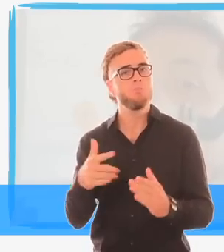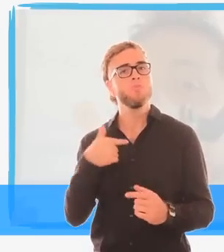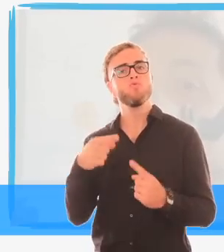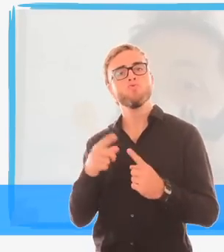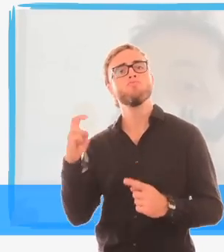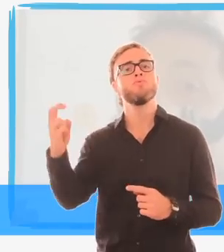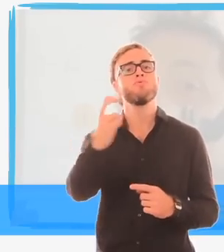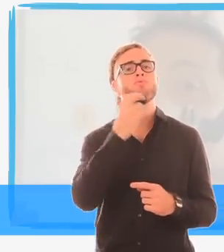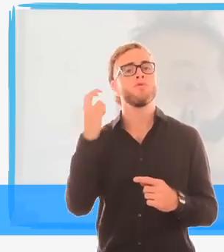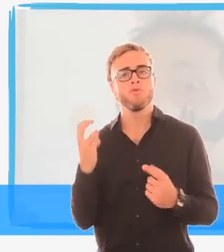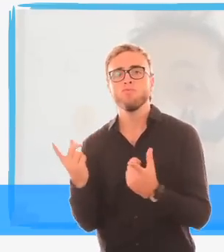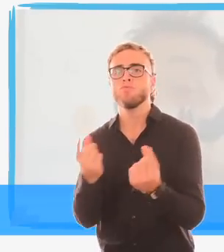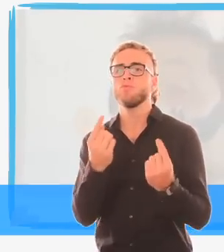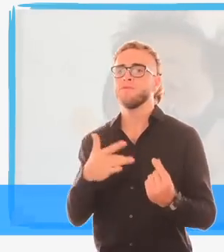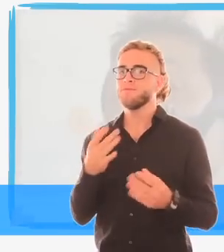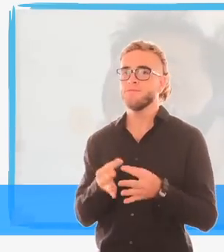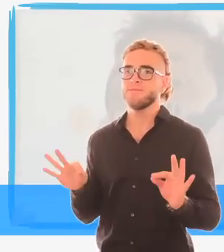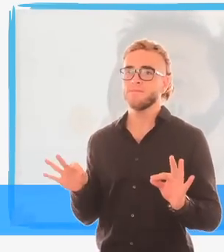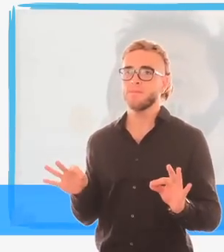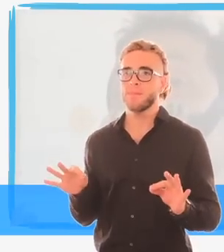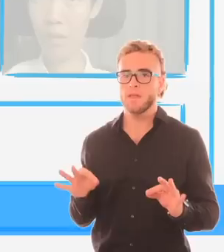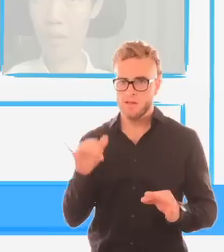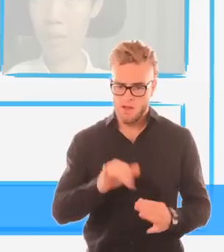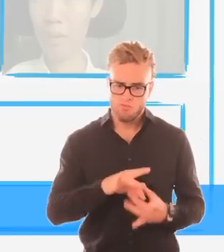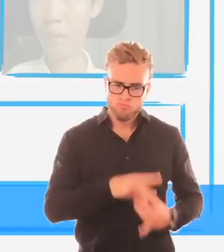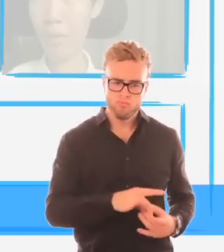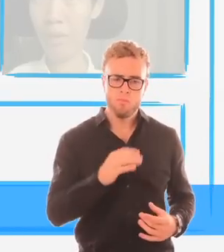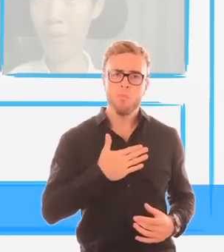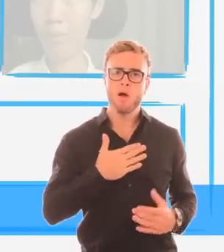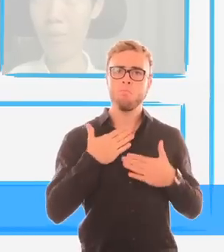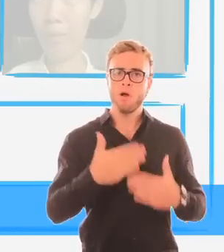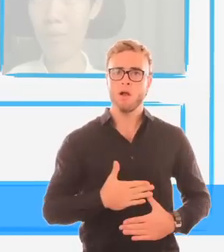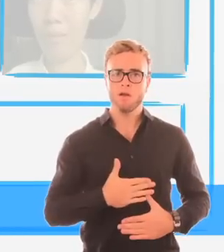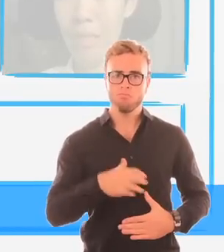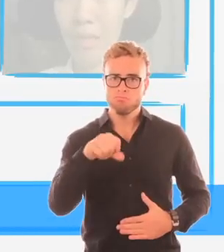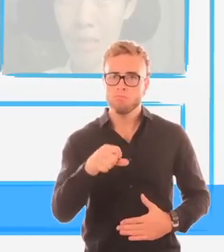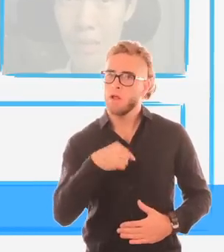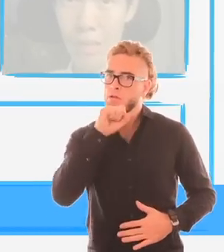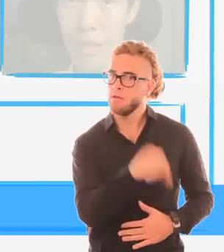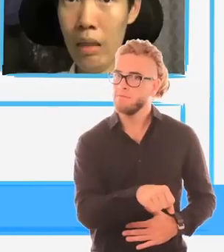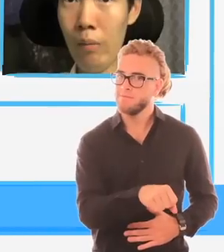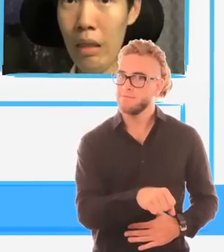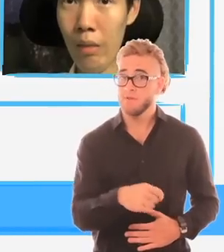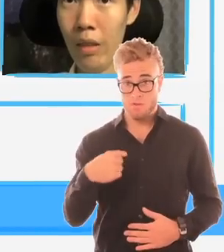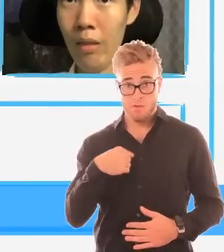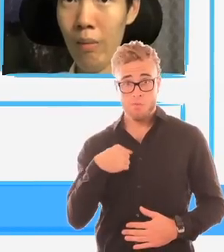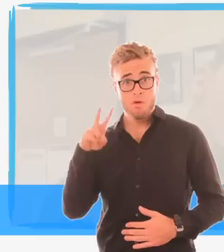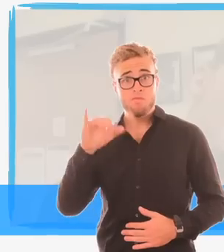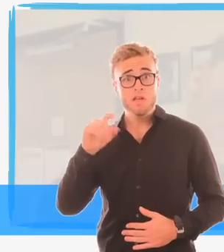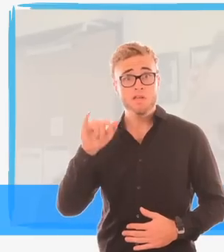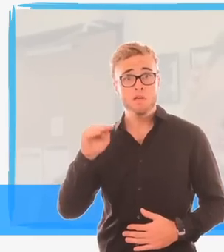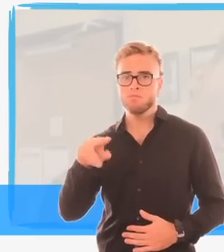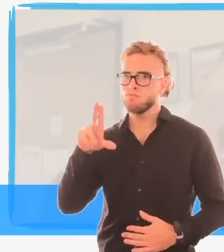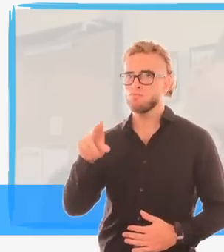It's an extension of my body, and I love it. I'm not a victim. I'm not a victim. I'm not a victim.